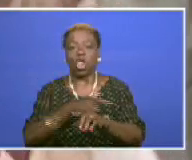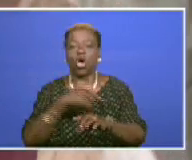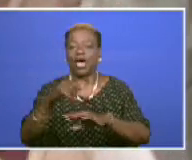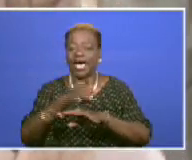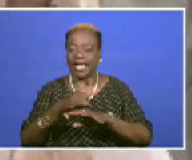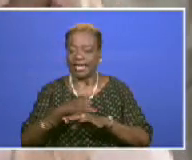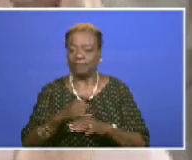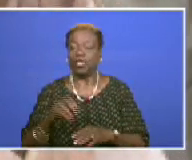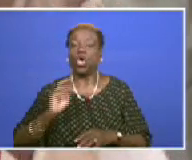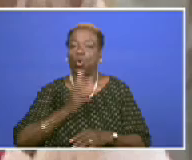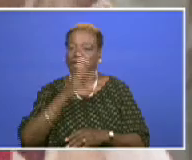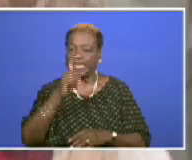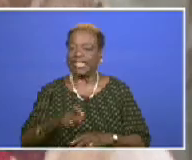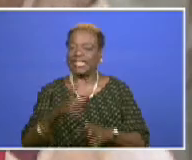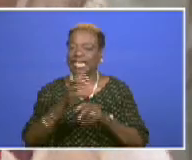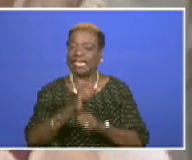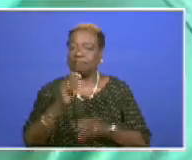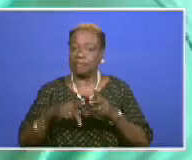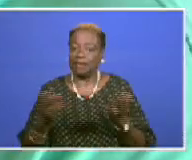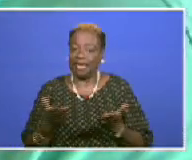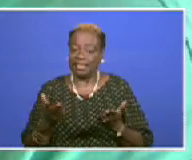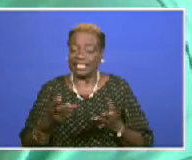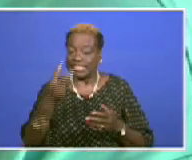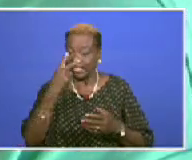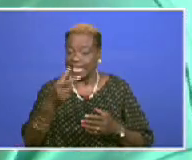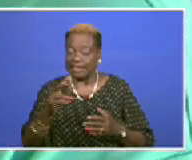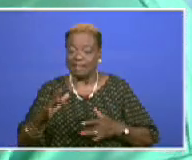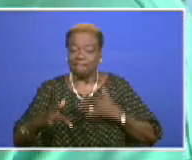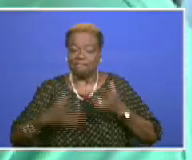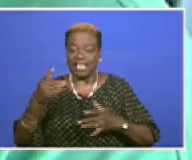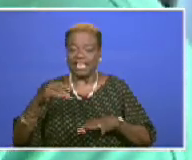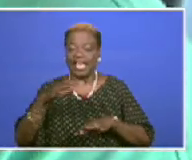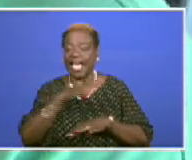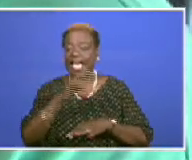they can see it and feel it and touch it. Antoinette Smith, ZNS Network News.